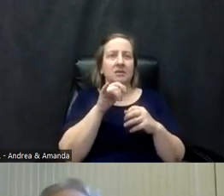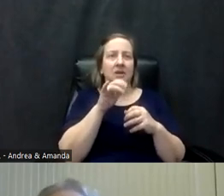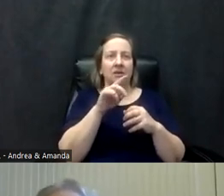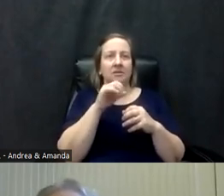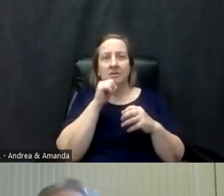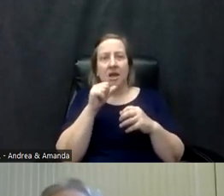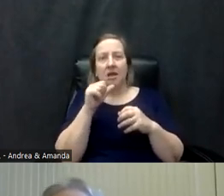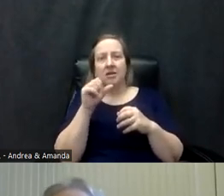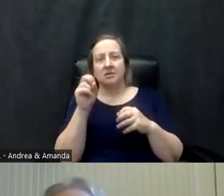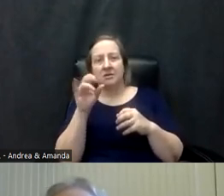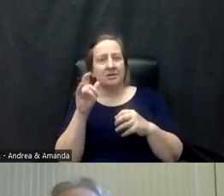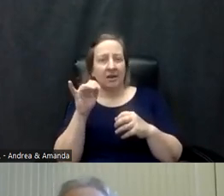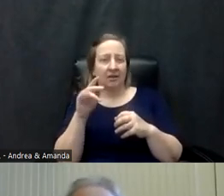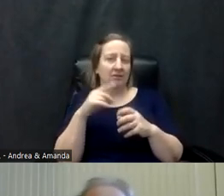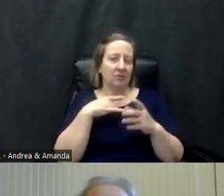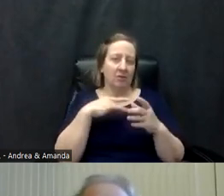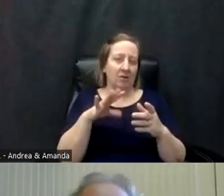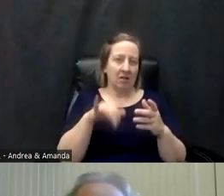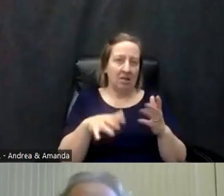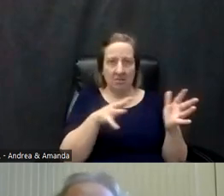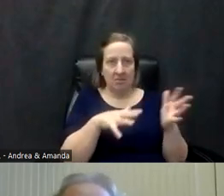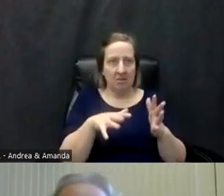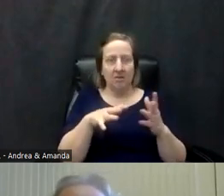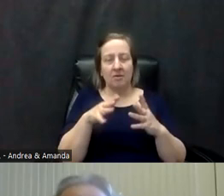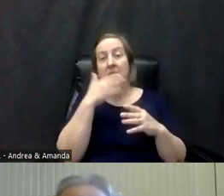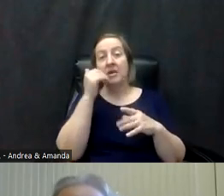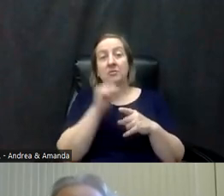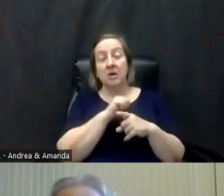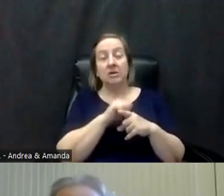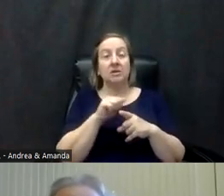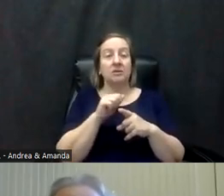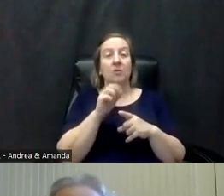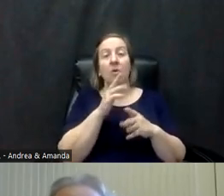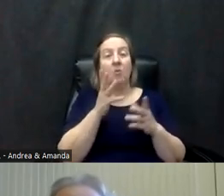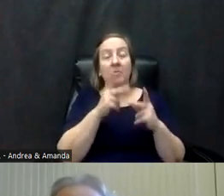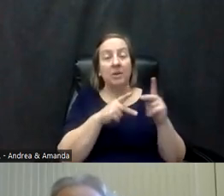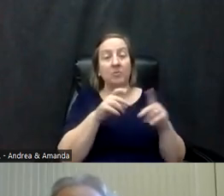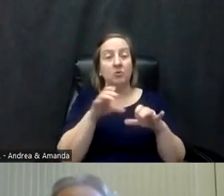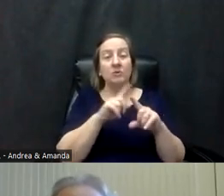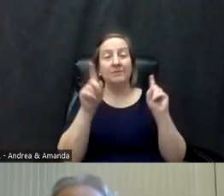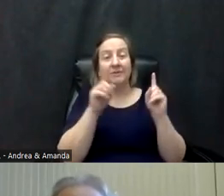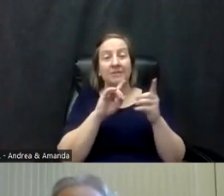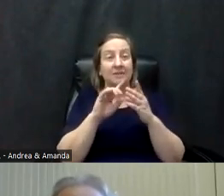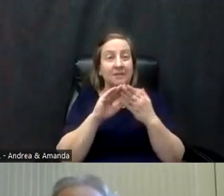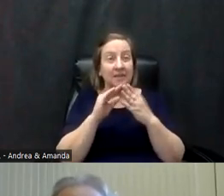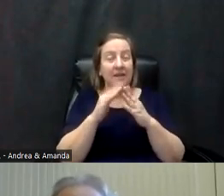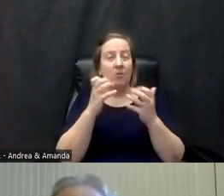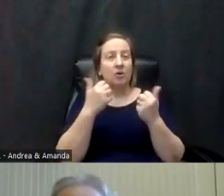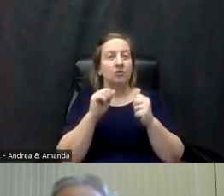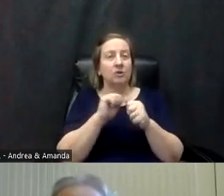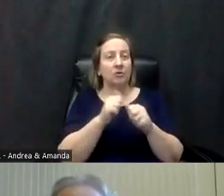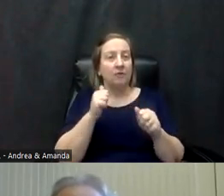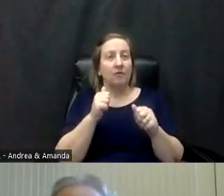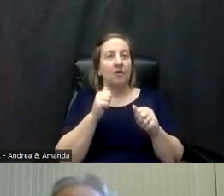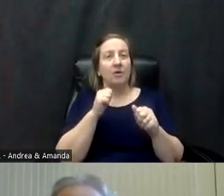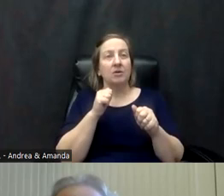I don't like that finding. So in terms of best practices or things that people do in other cities, I want to make sure we try to avoid using the term